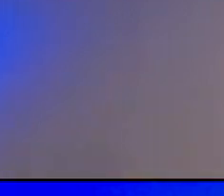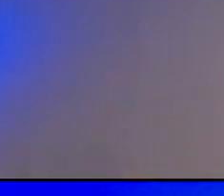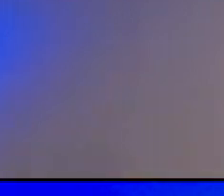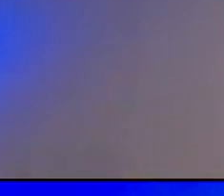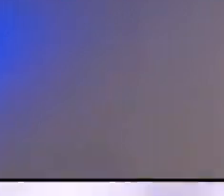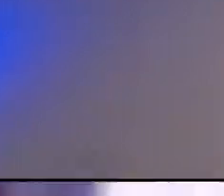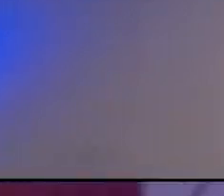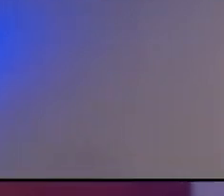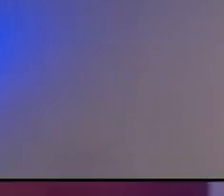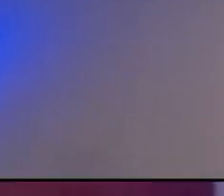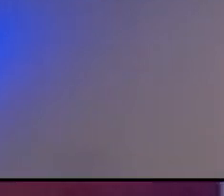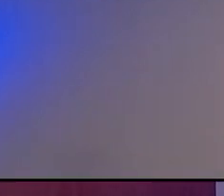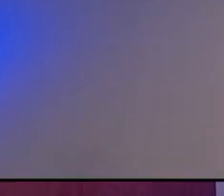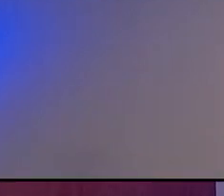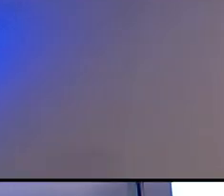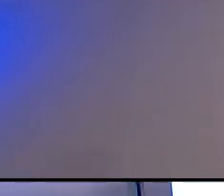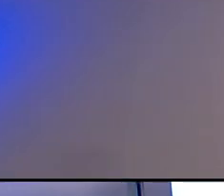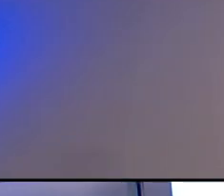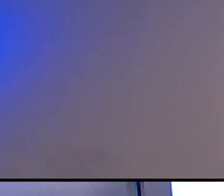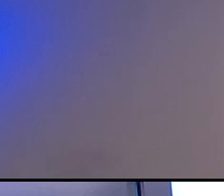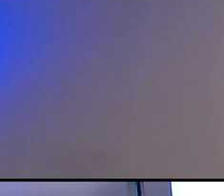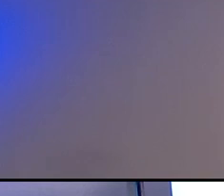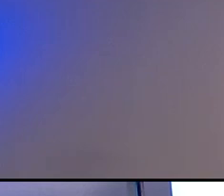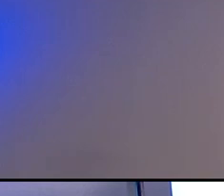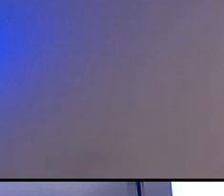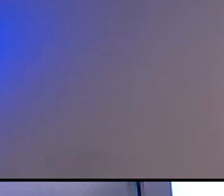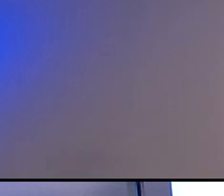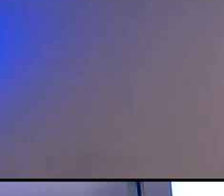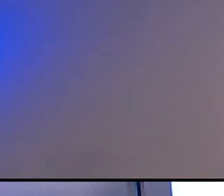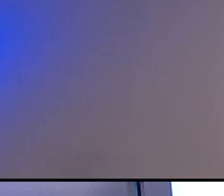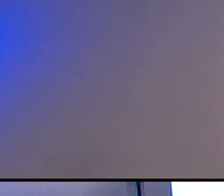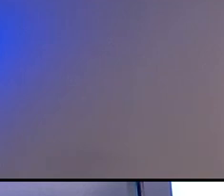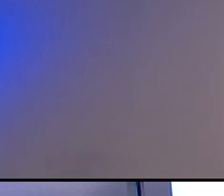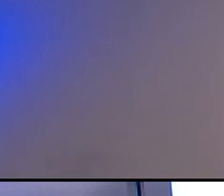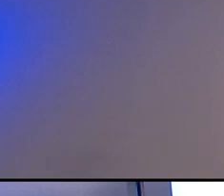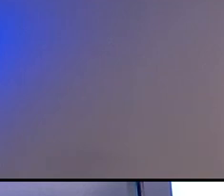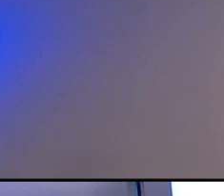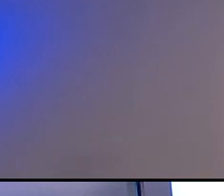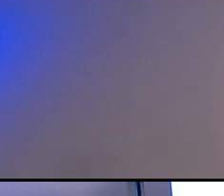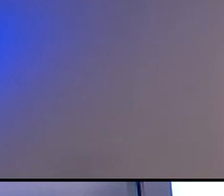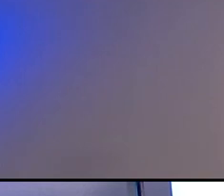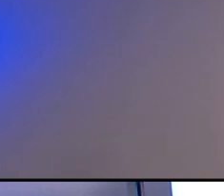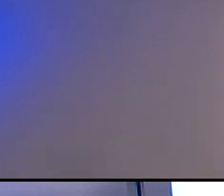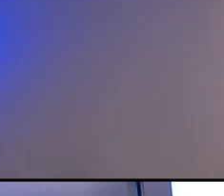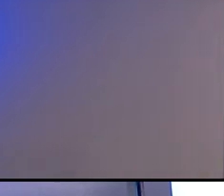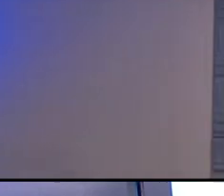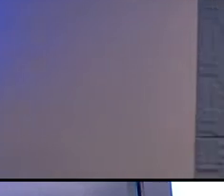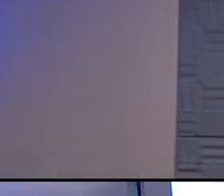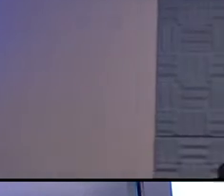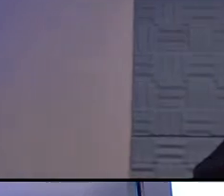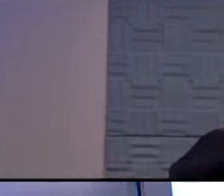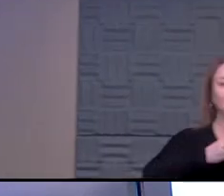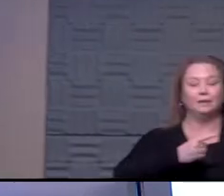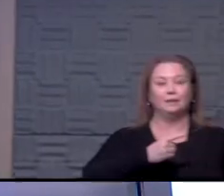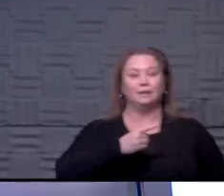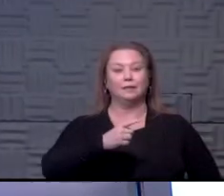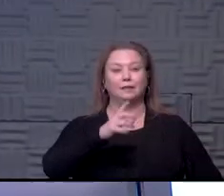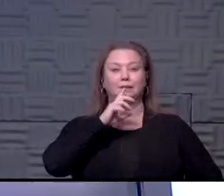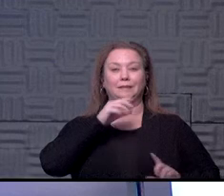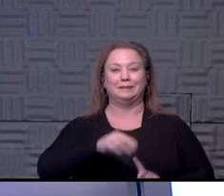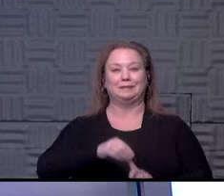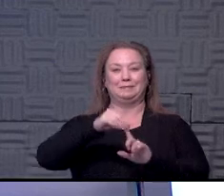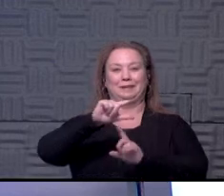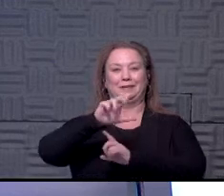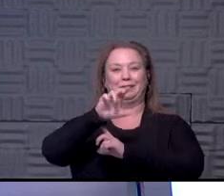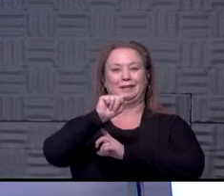morning. We're coming to you from the Dolph Simons Jr. Family Broadcast Studio. And today, a special guest with us all the